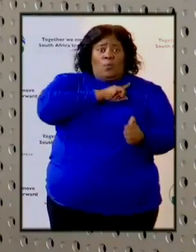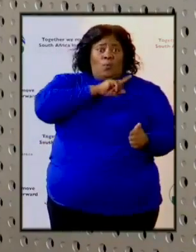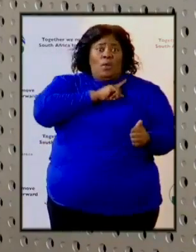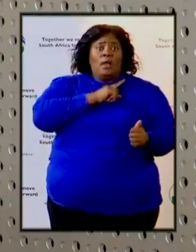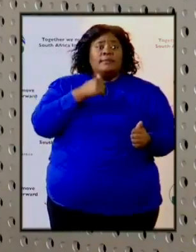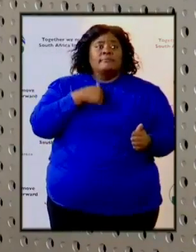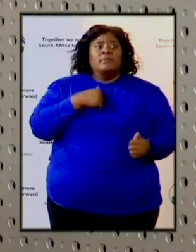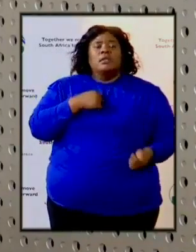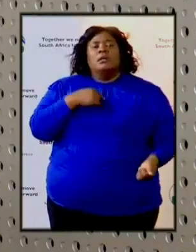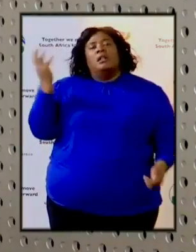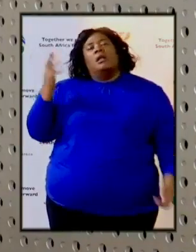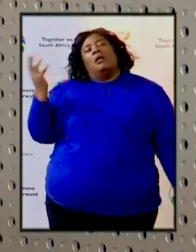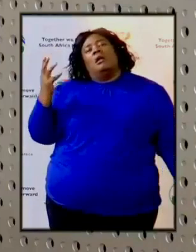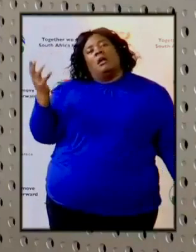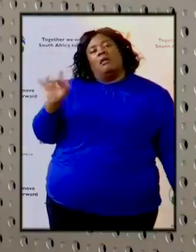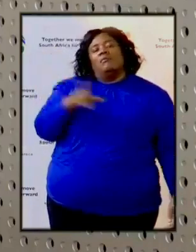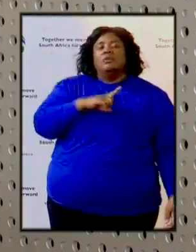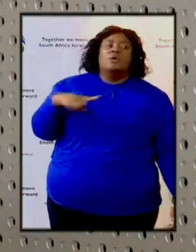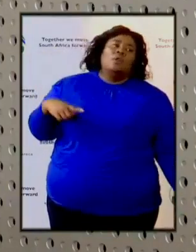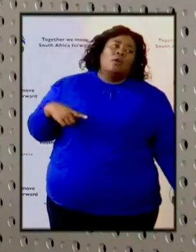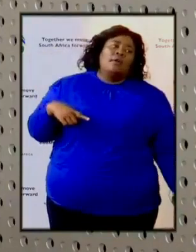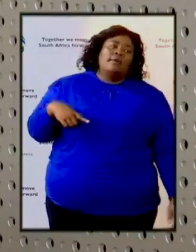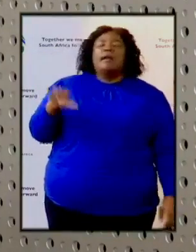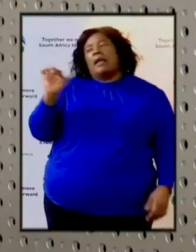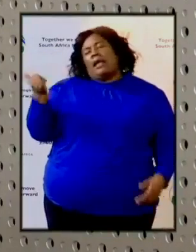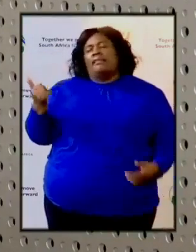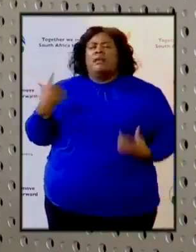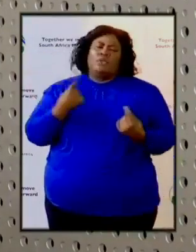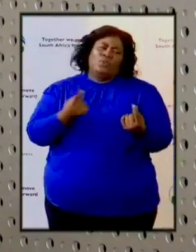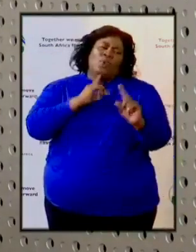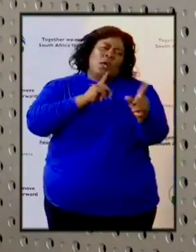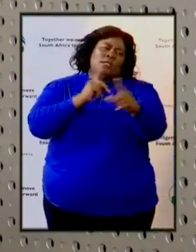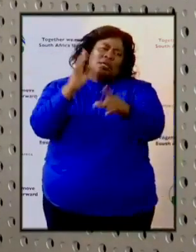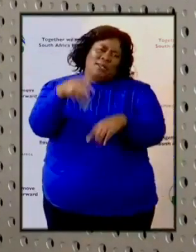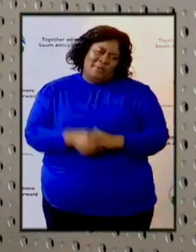speaking for too long, I'll leave everything else to my colleagues.